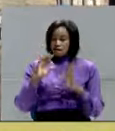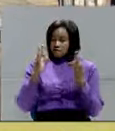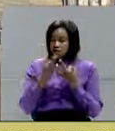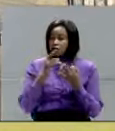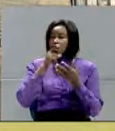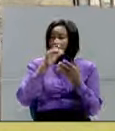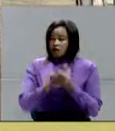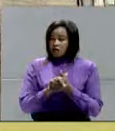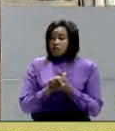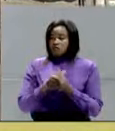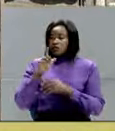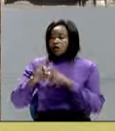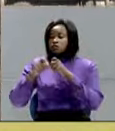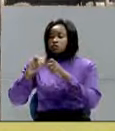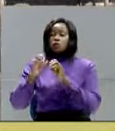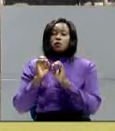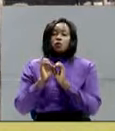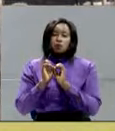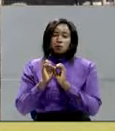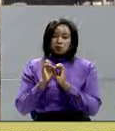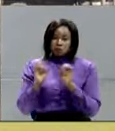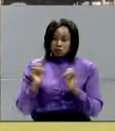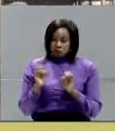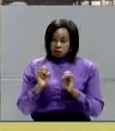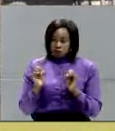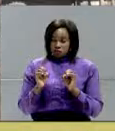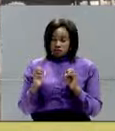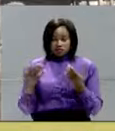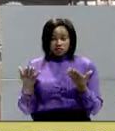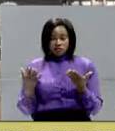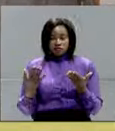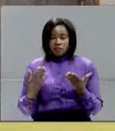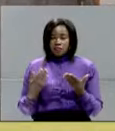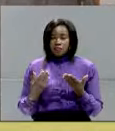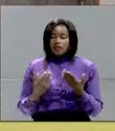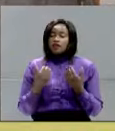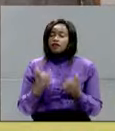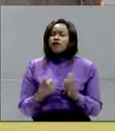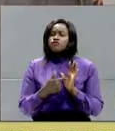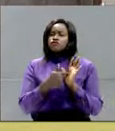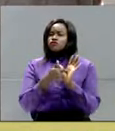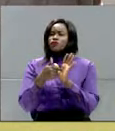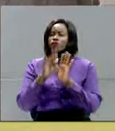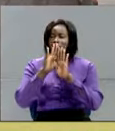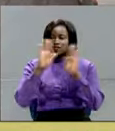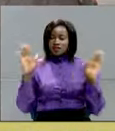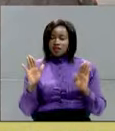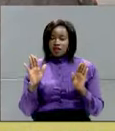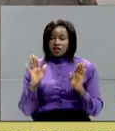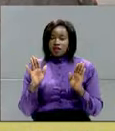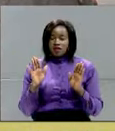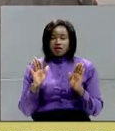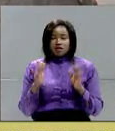not enough to rule out the existence of the practice. It is indicated that a